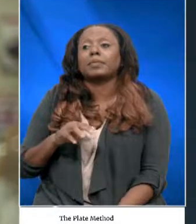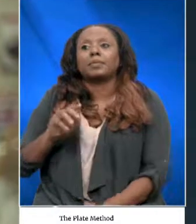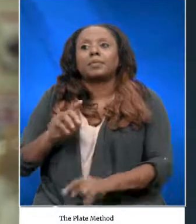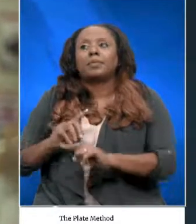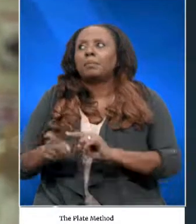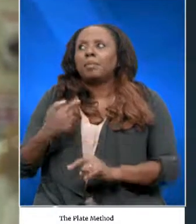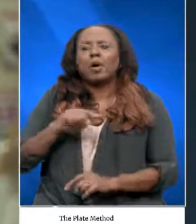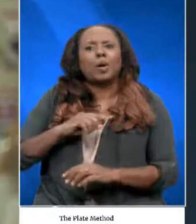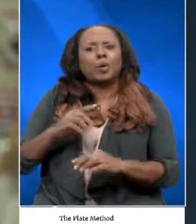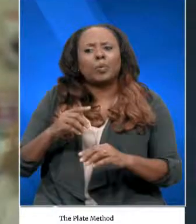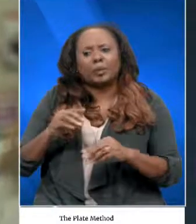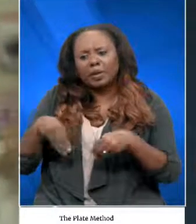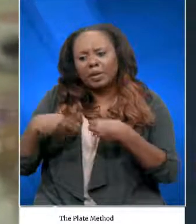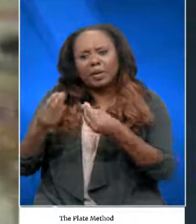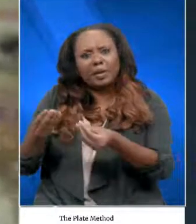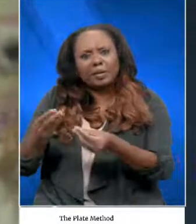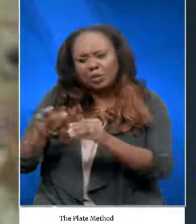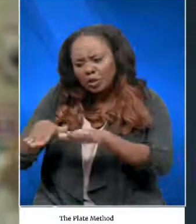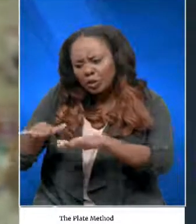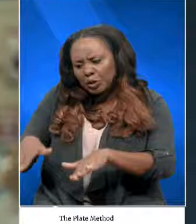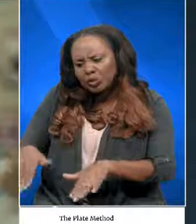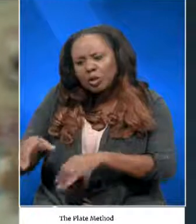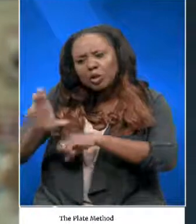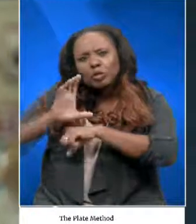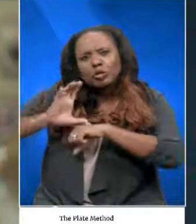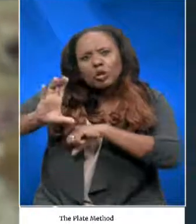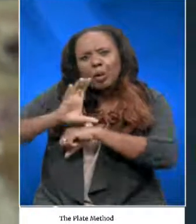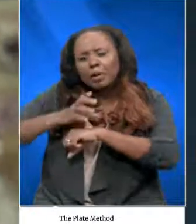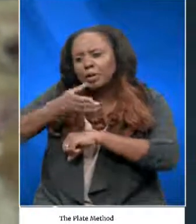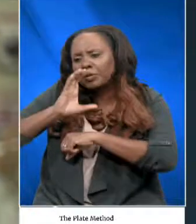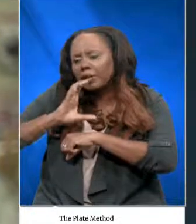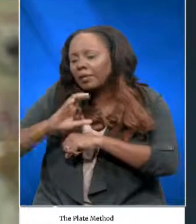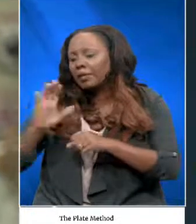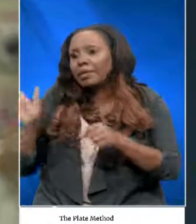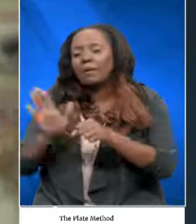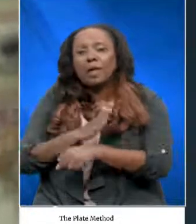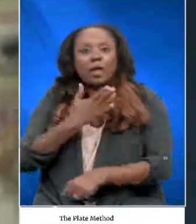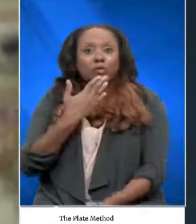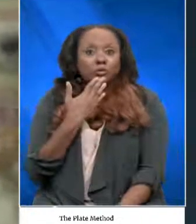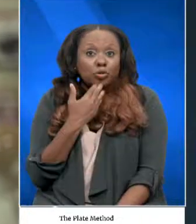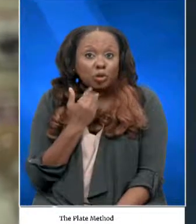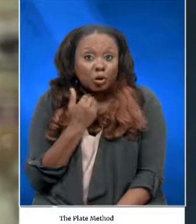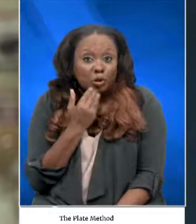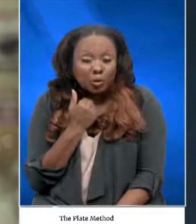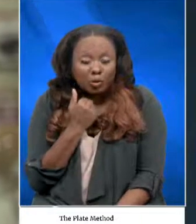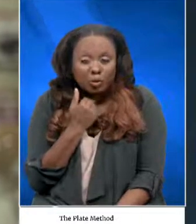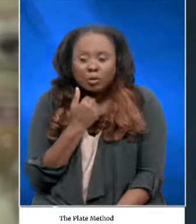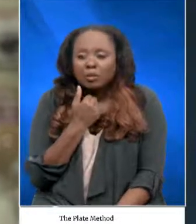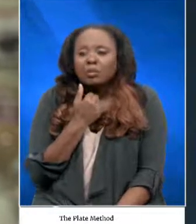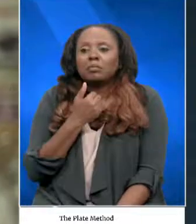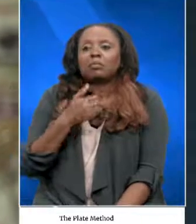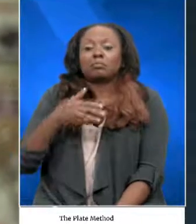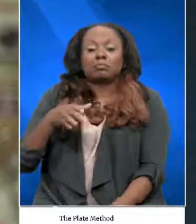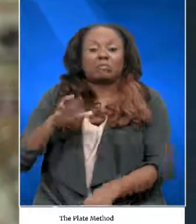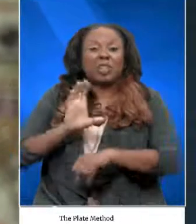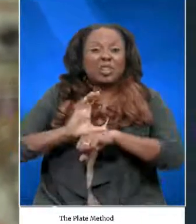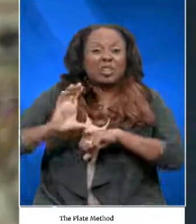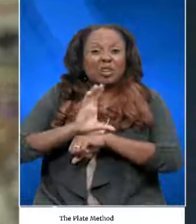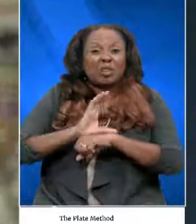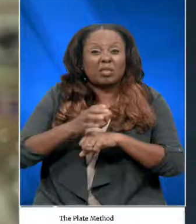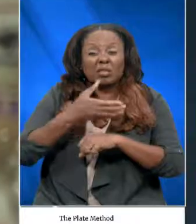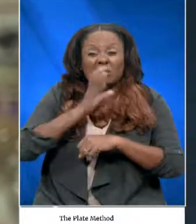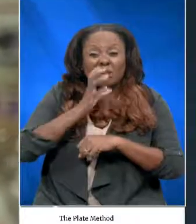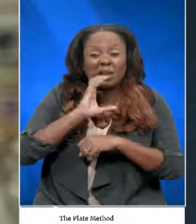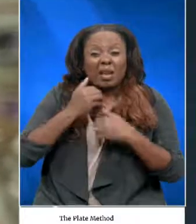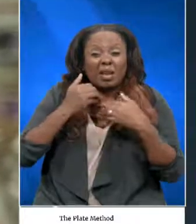every morning, and we give them these chocolate drinks filled with sugar that we add. So the product comes already with the sugar in it, and then we still